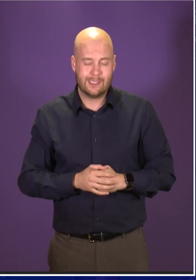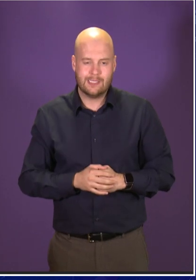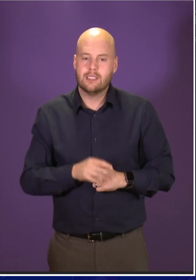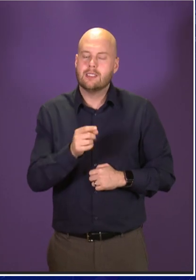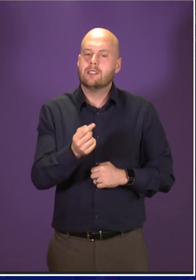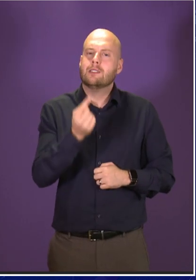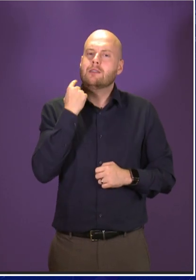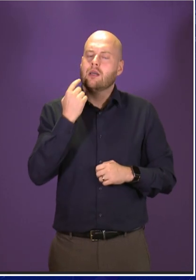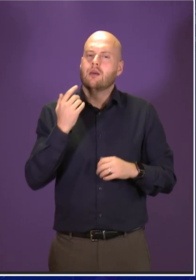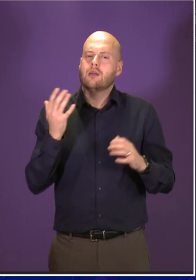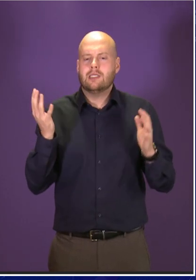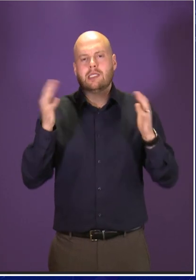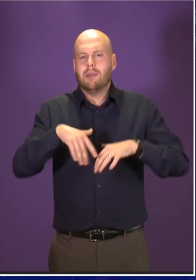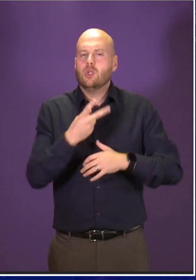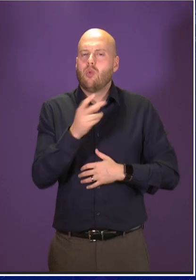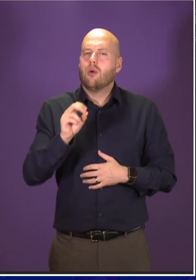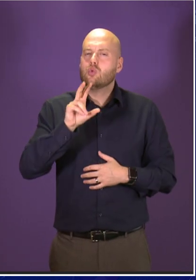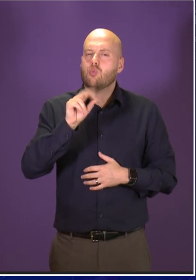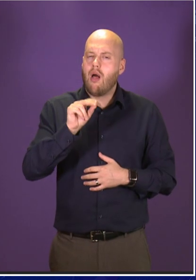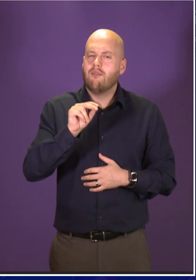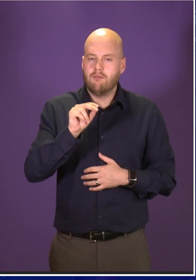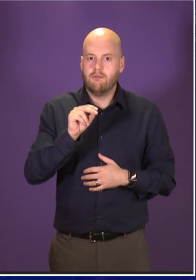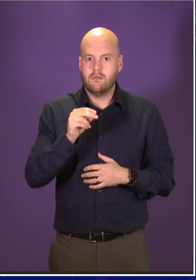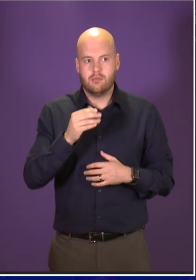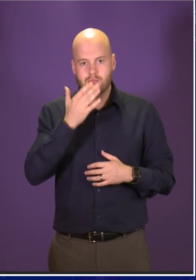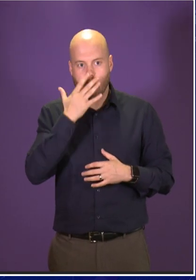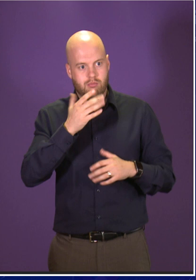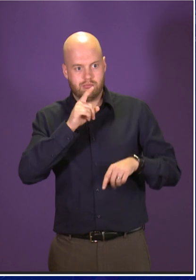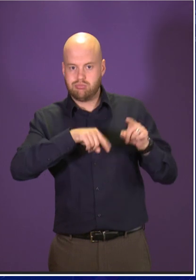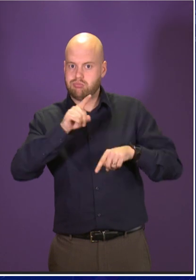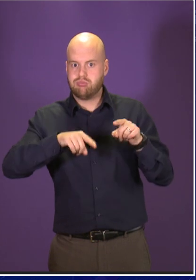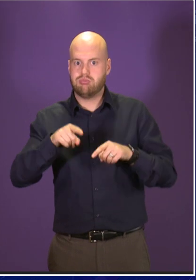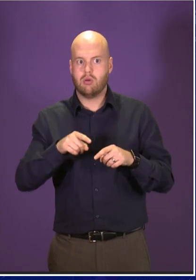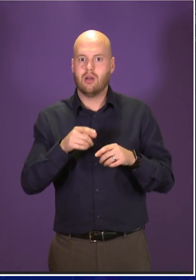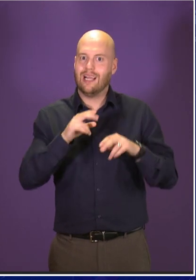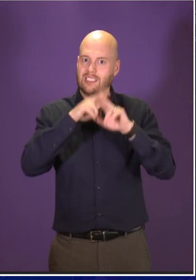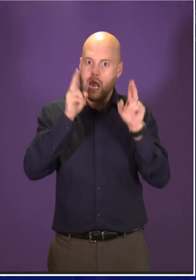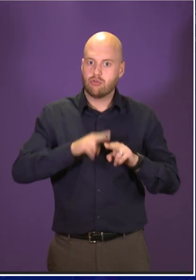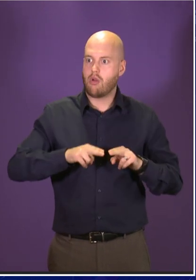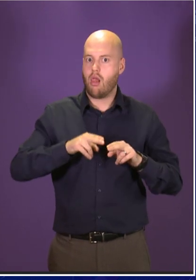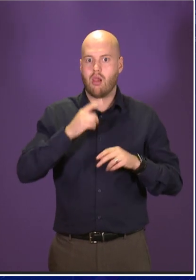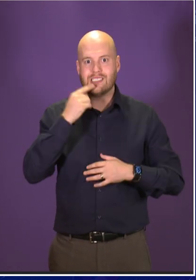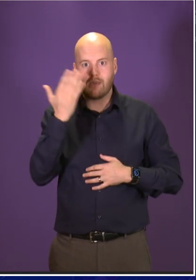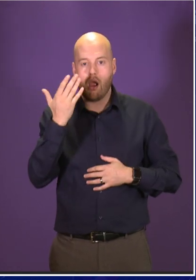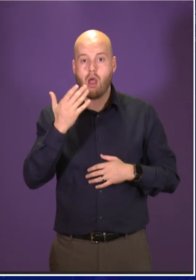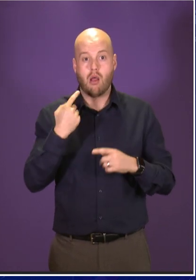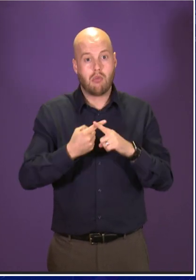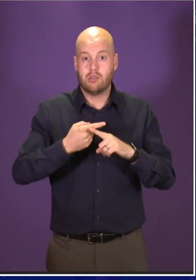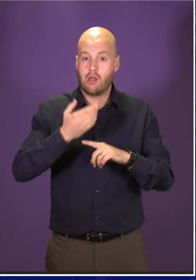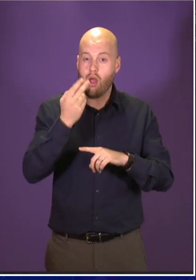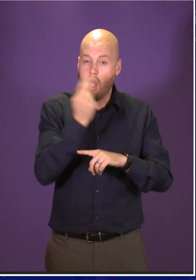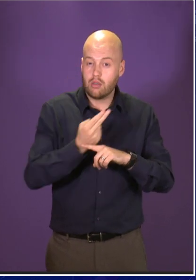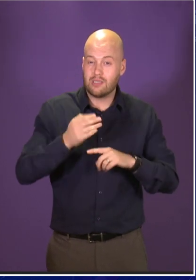in 2012 brought together a range of internationally renowned speakers and artists from 33 countries around the